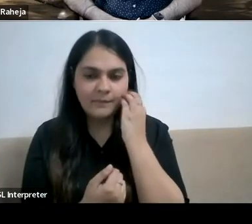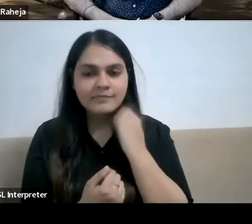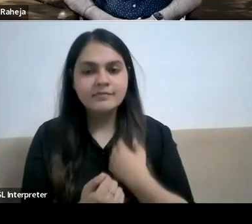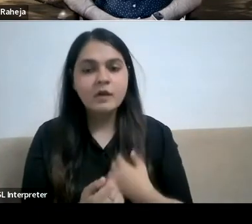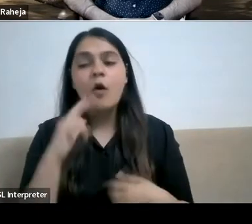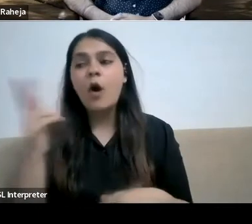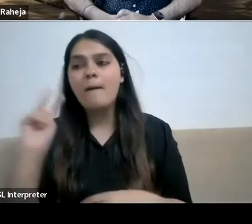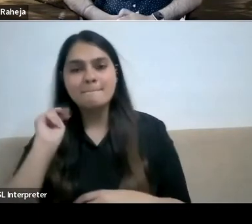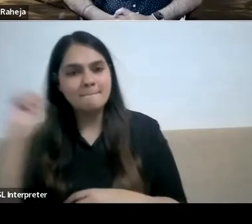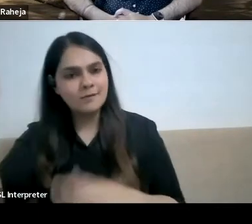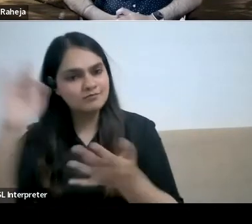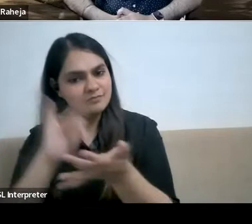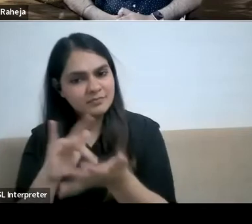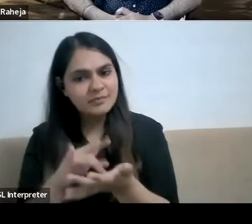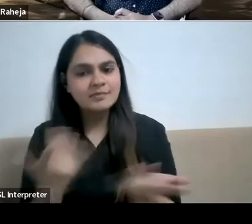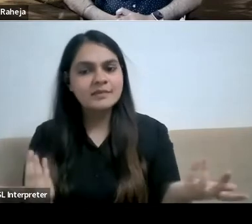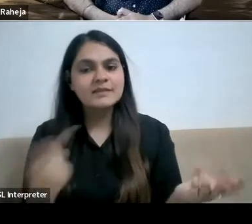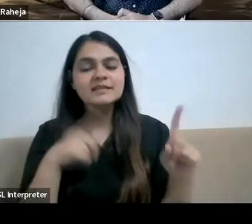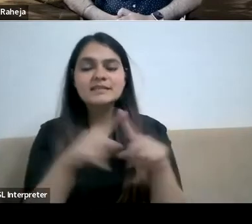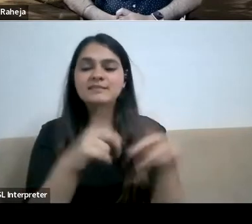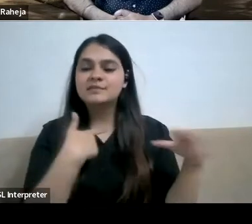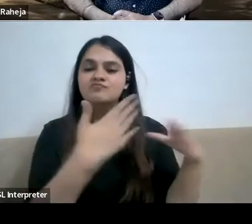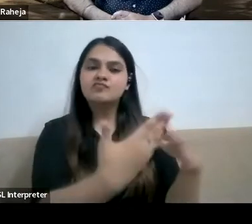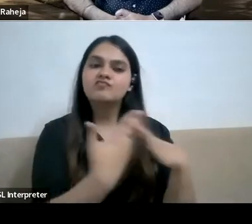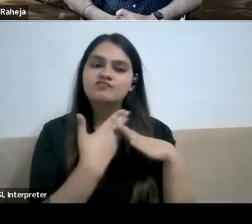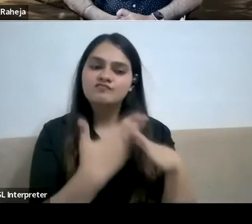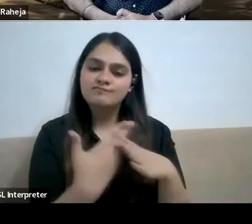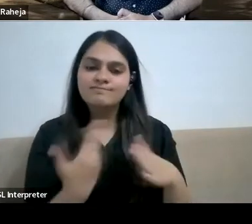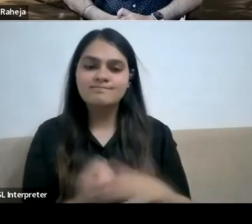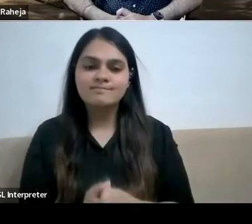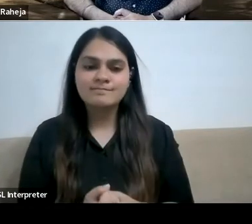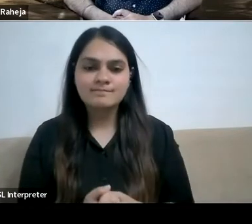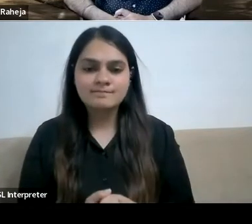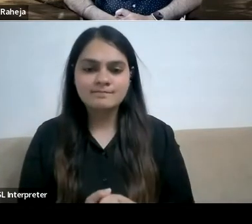metro station. So I was just sharing with you and Sneha earlier.